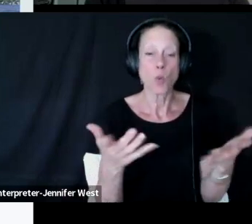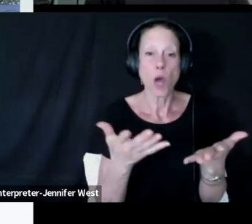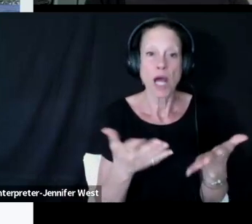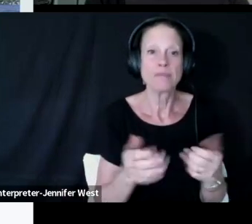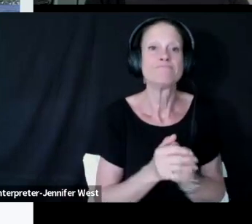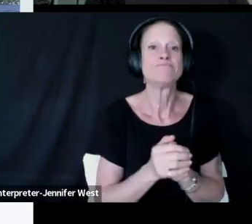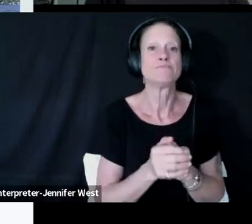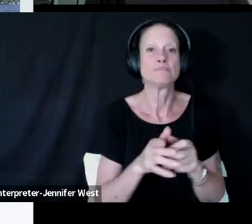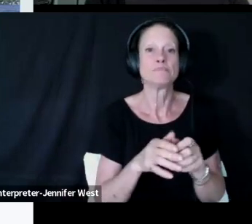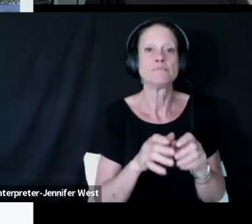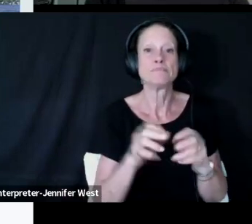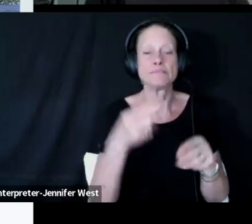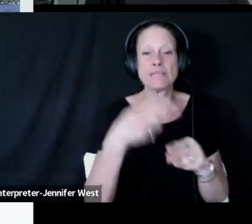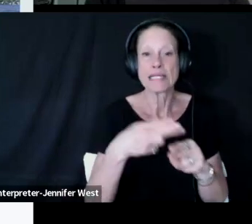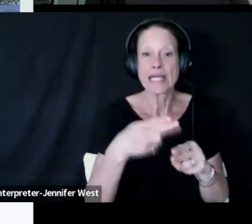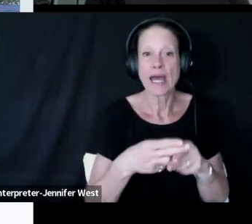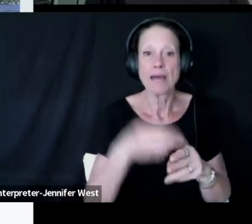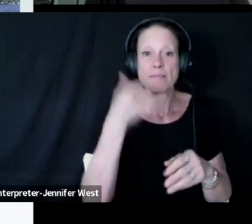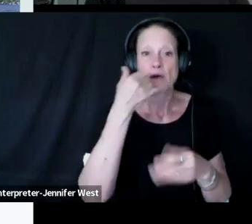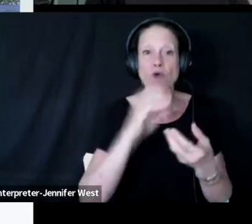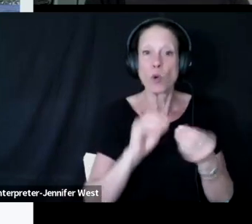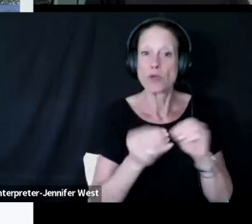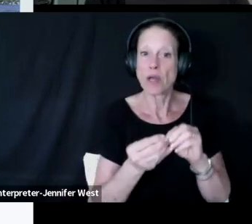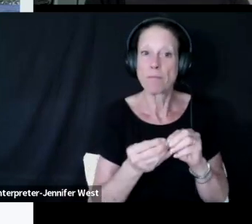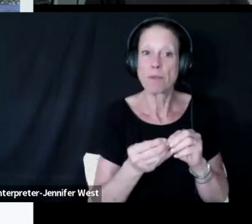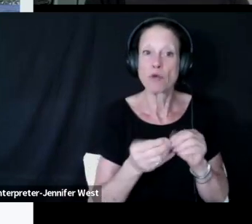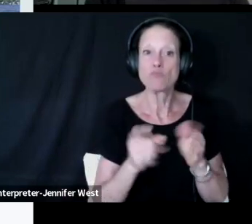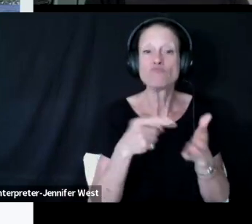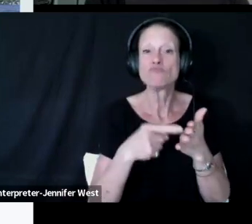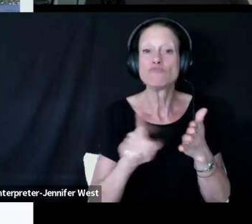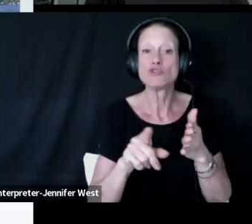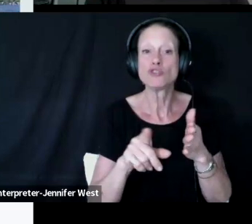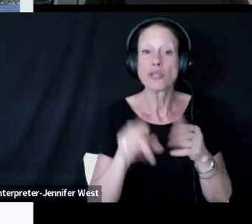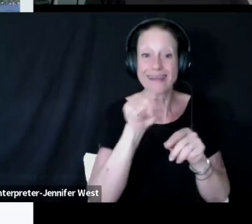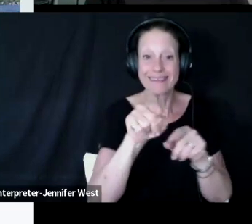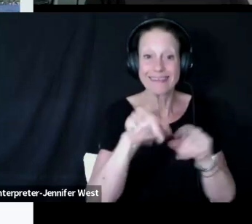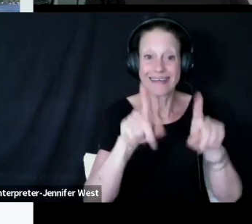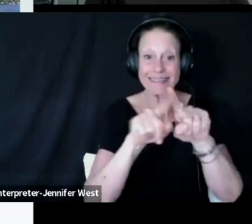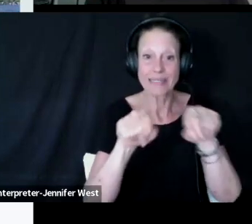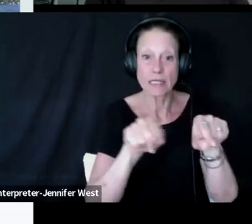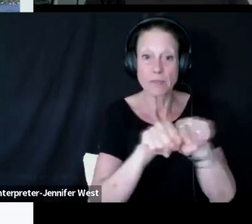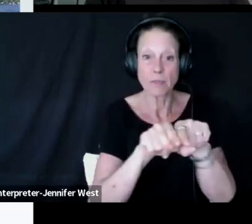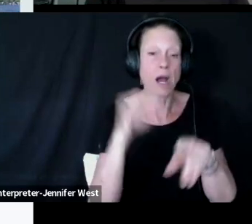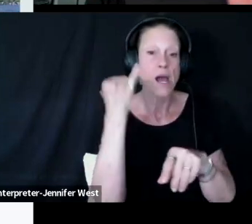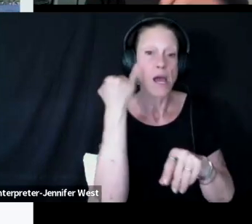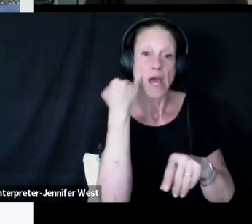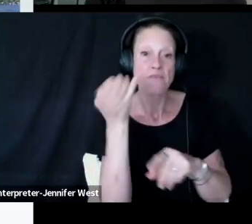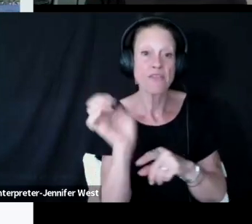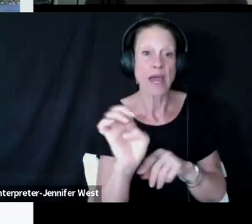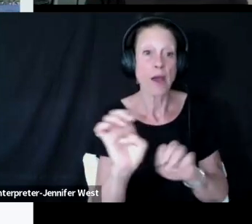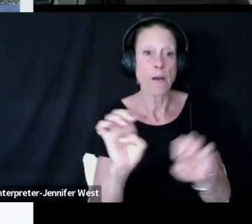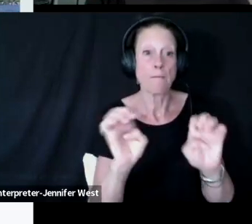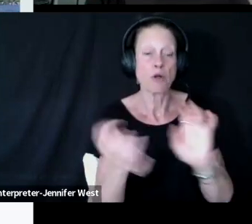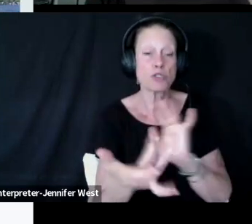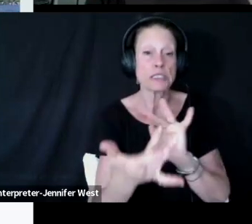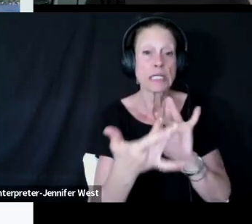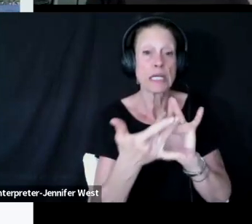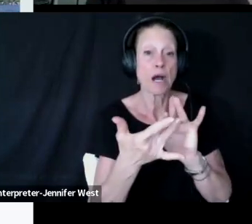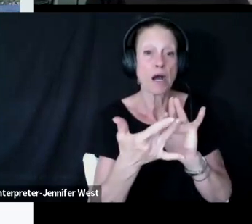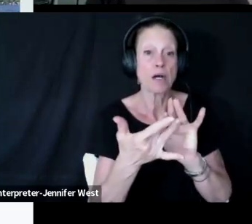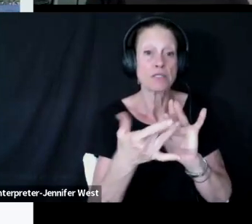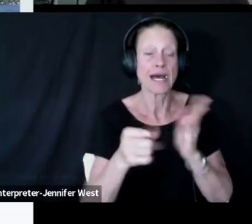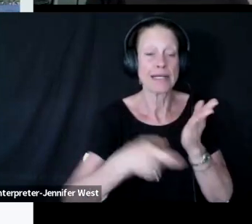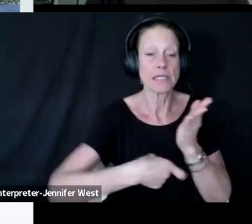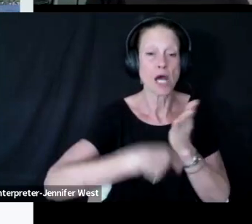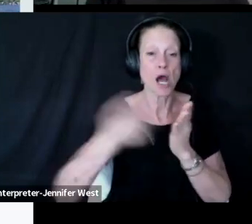put in a name, phone number. You can check this box and it'll, if they're emergency contact, it'll actually auto-populate right into